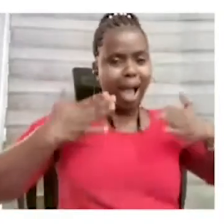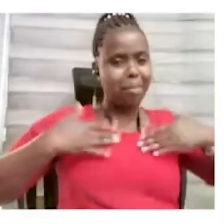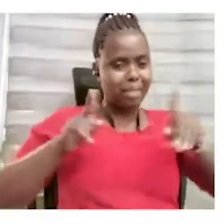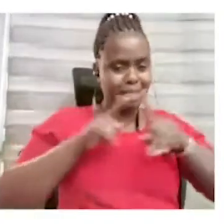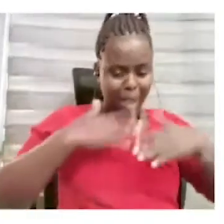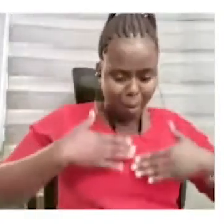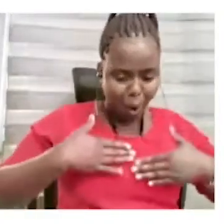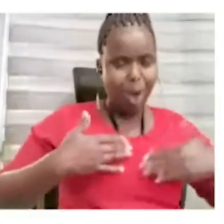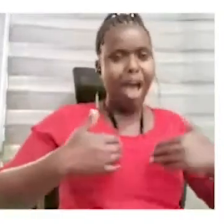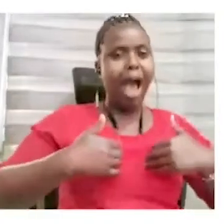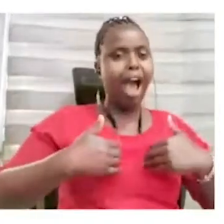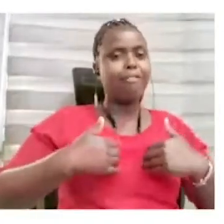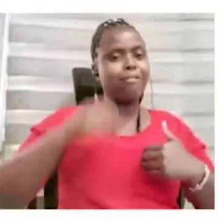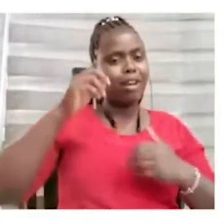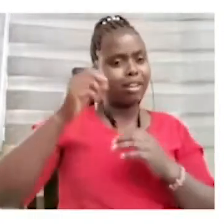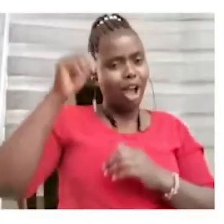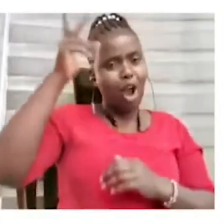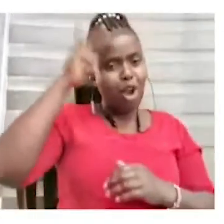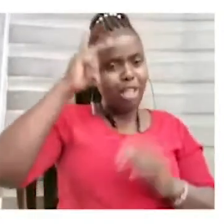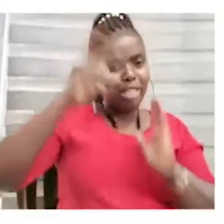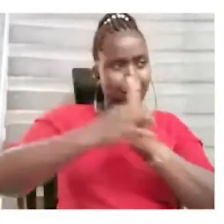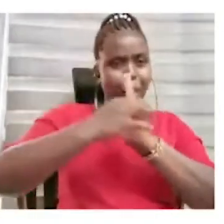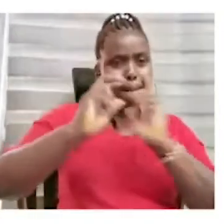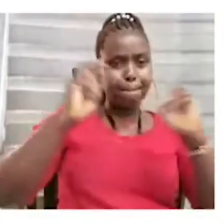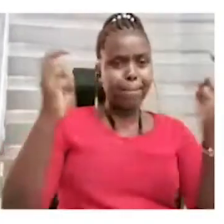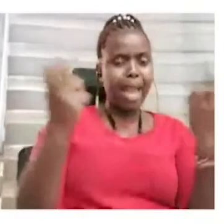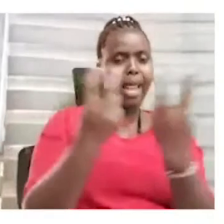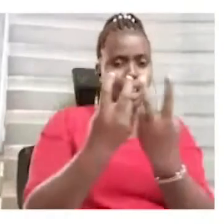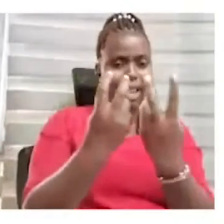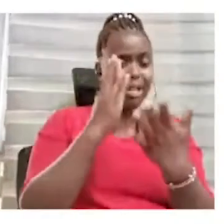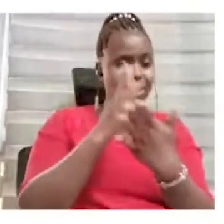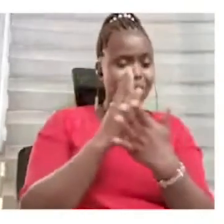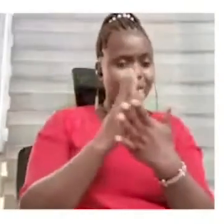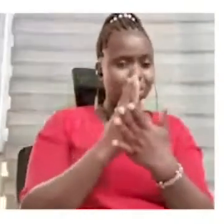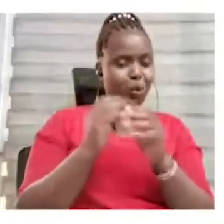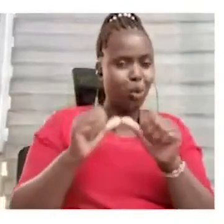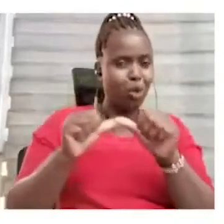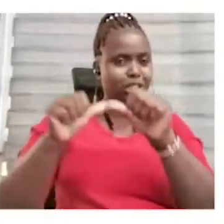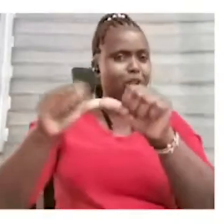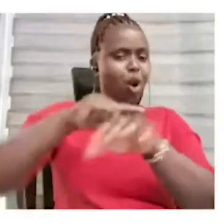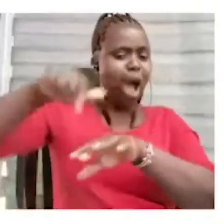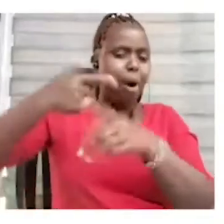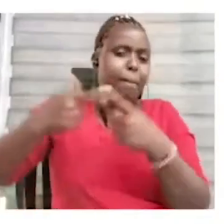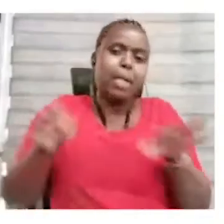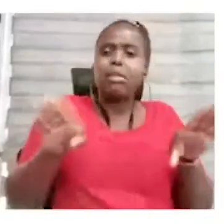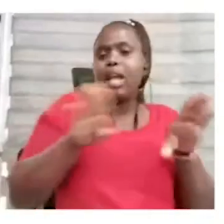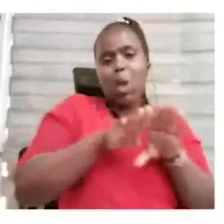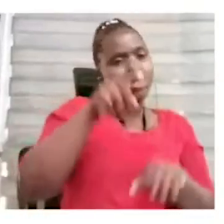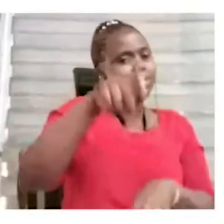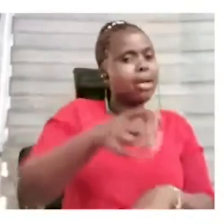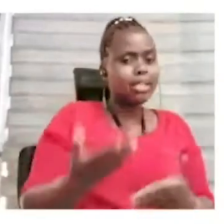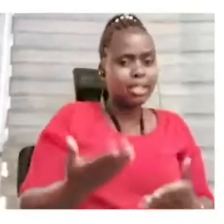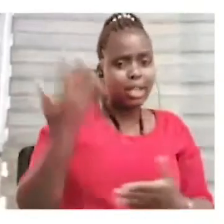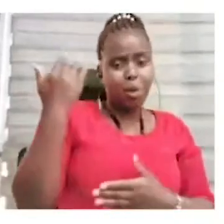knowledgeable panel. I think we could go on for hours, but we have to close. We are already behind